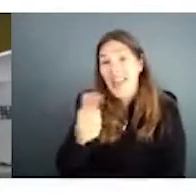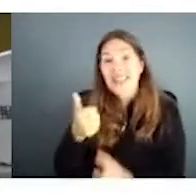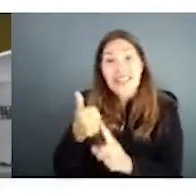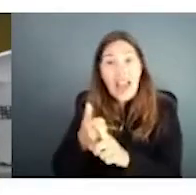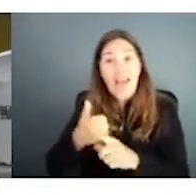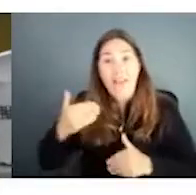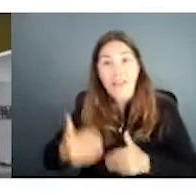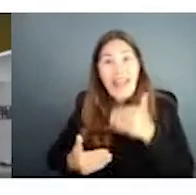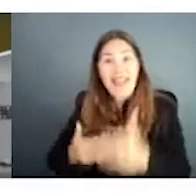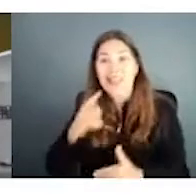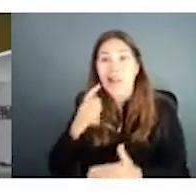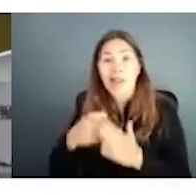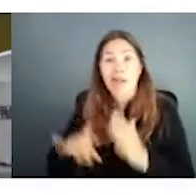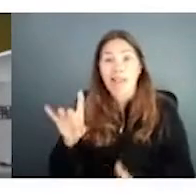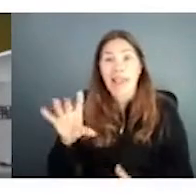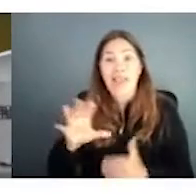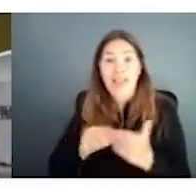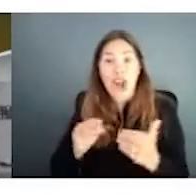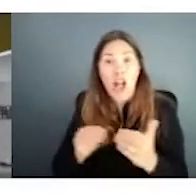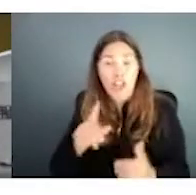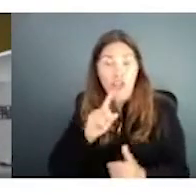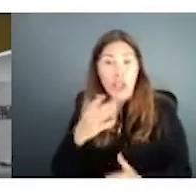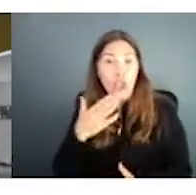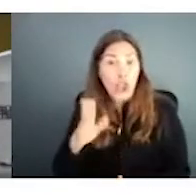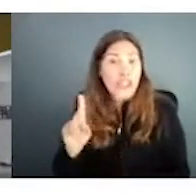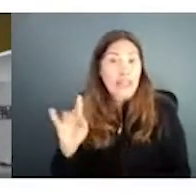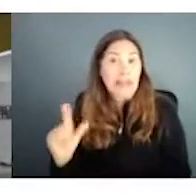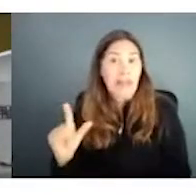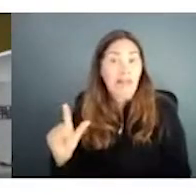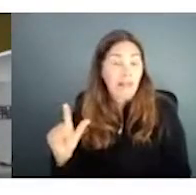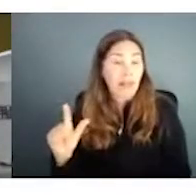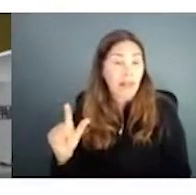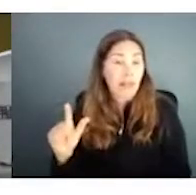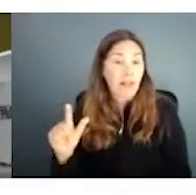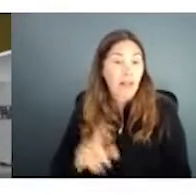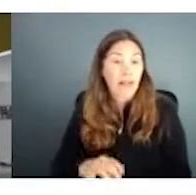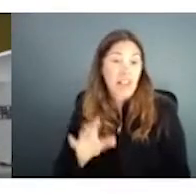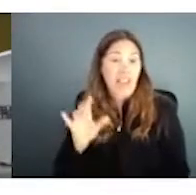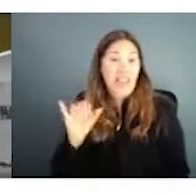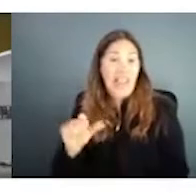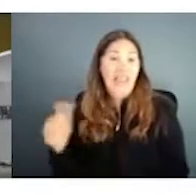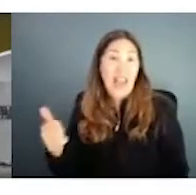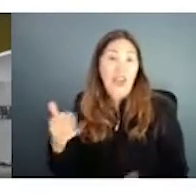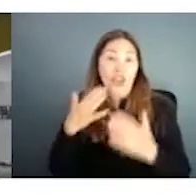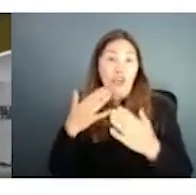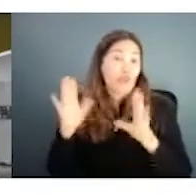self-paced, $85 is a really good deal, and that is another great option.